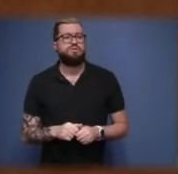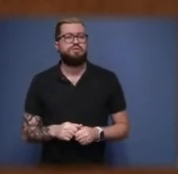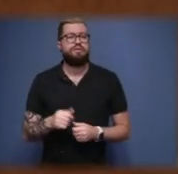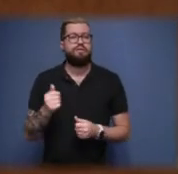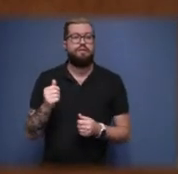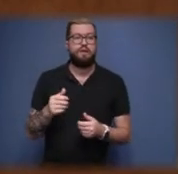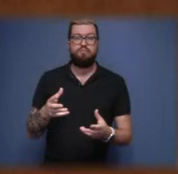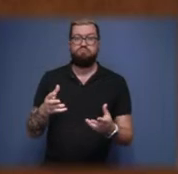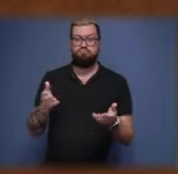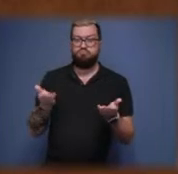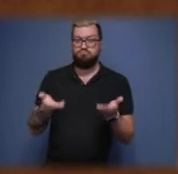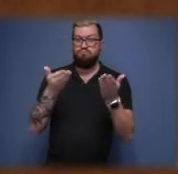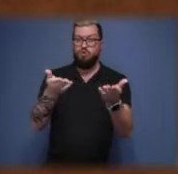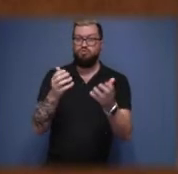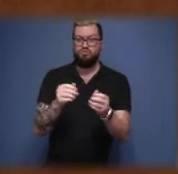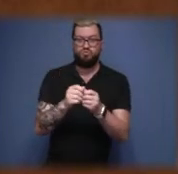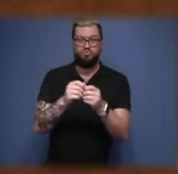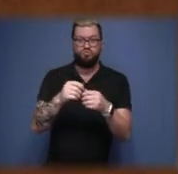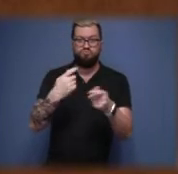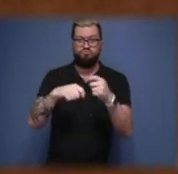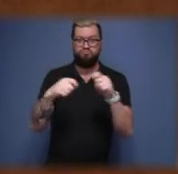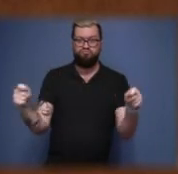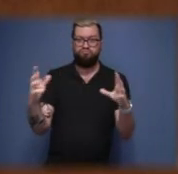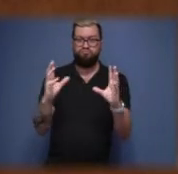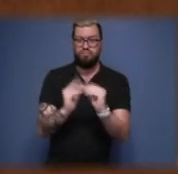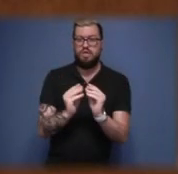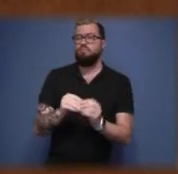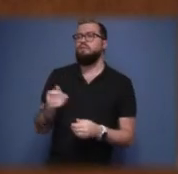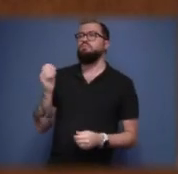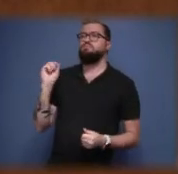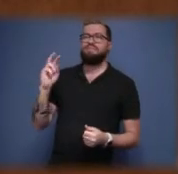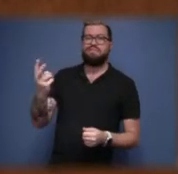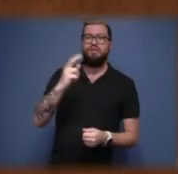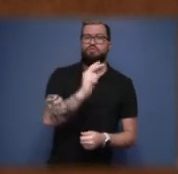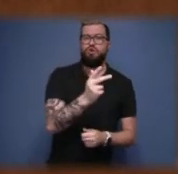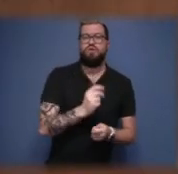a motion to adjourn? So moved. Second. All in favor? Aye. We're adjourned.